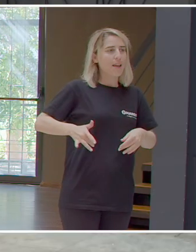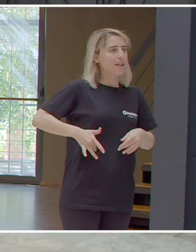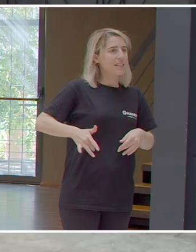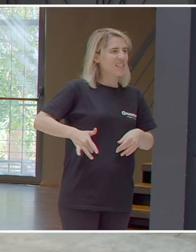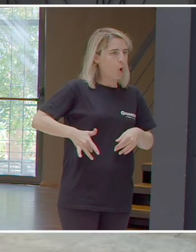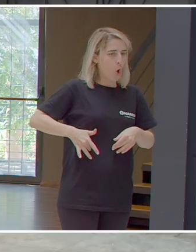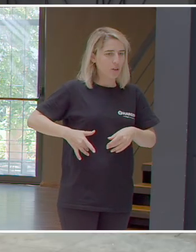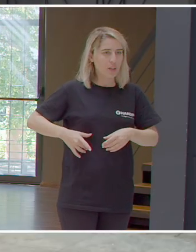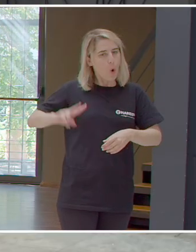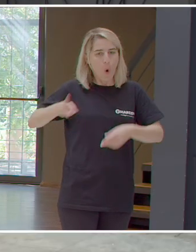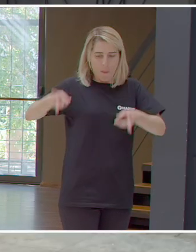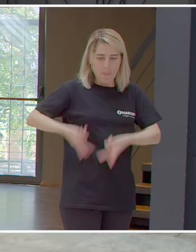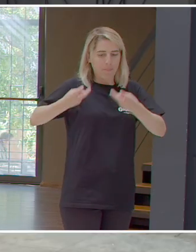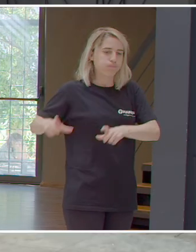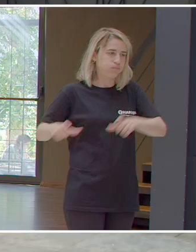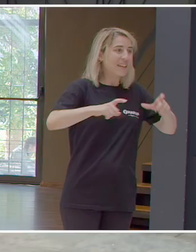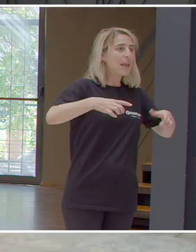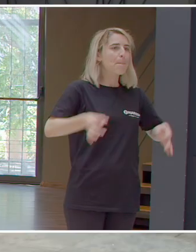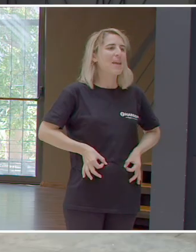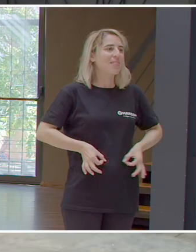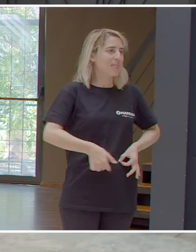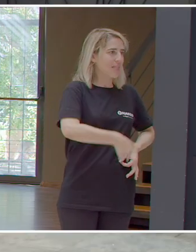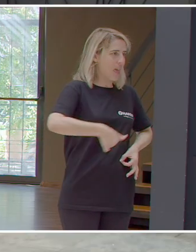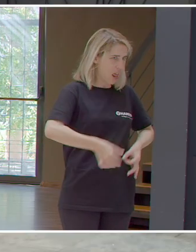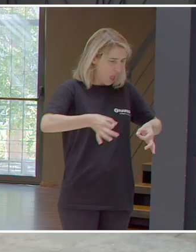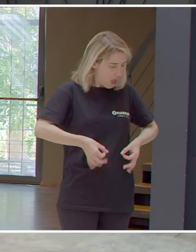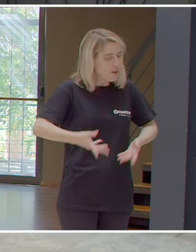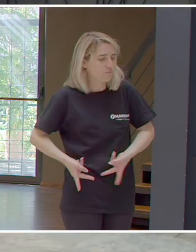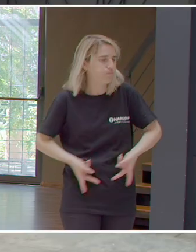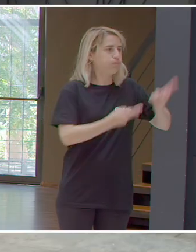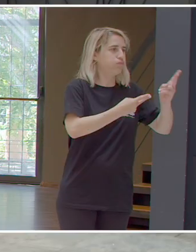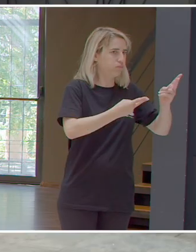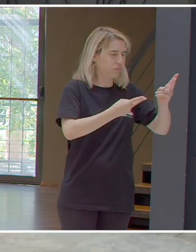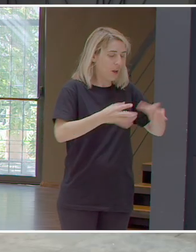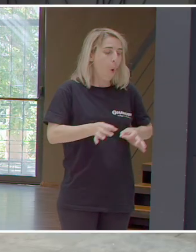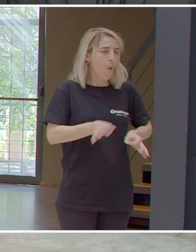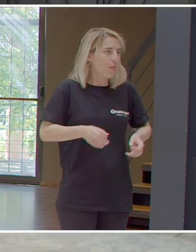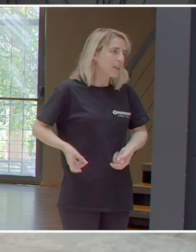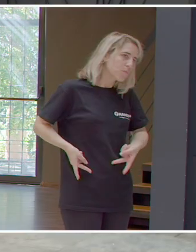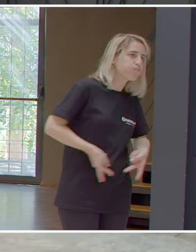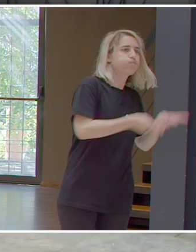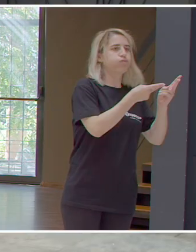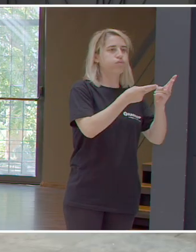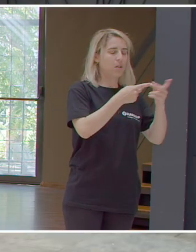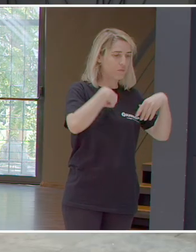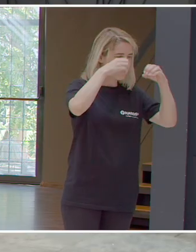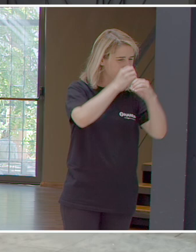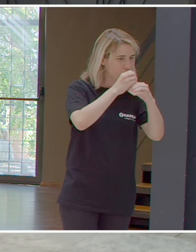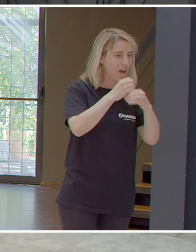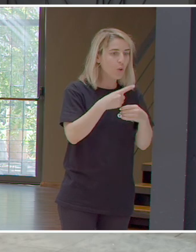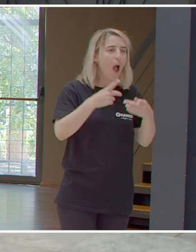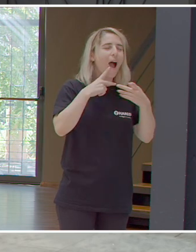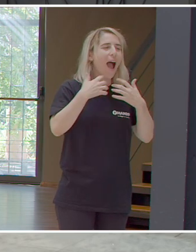cancer, endometrial cancer, ovarian cancer. It's very interesting anatomically, and I have been